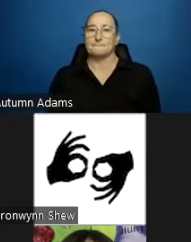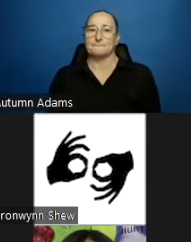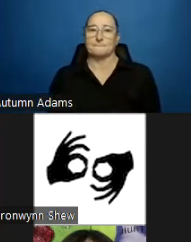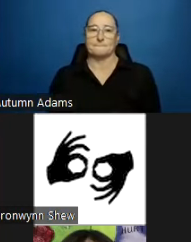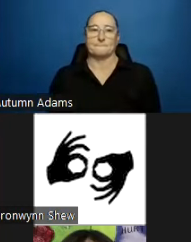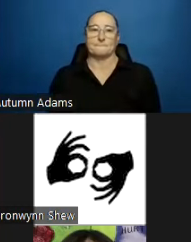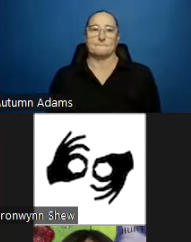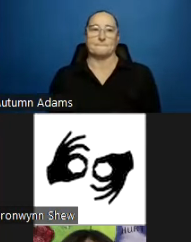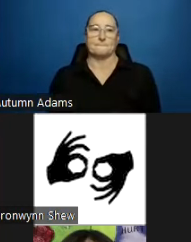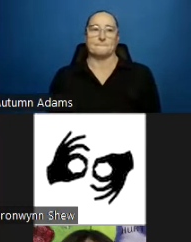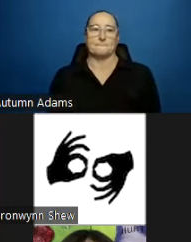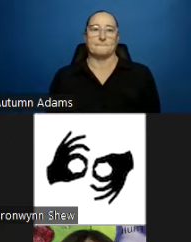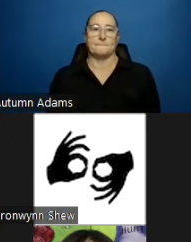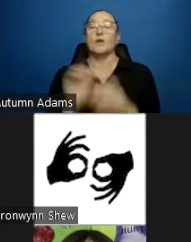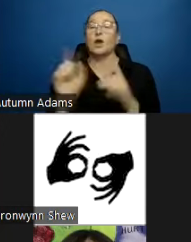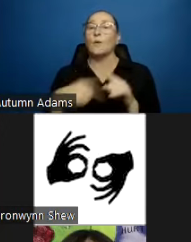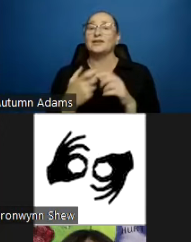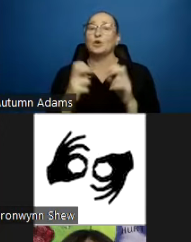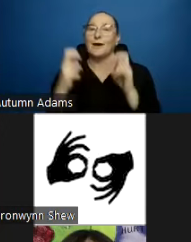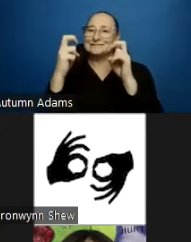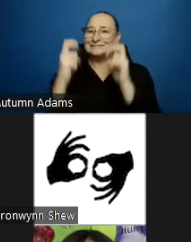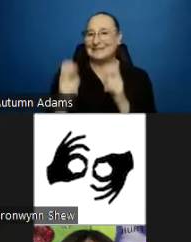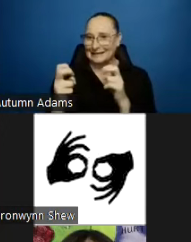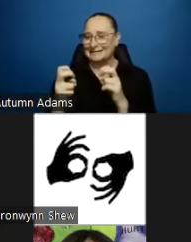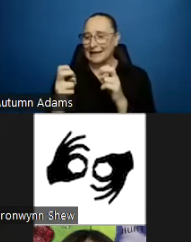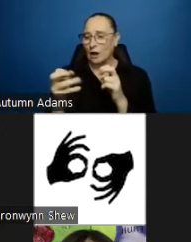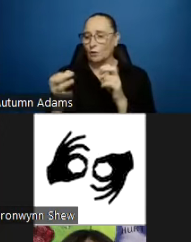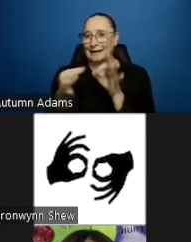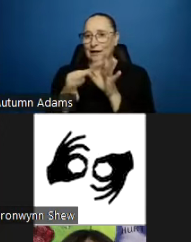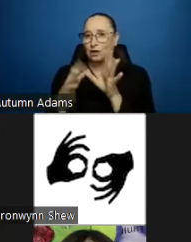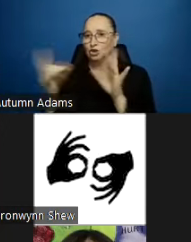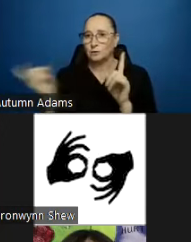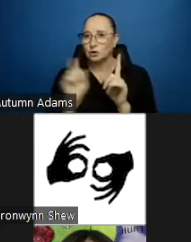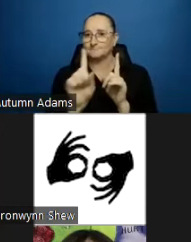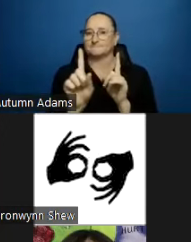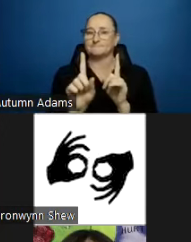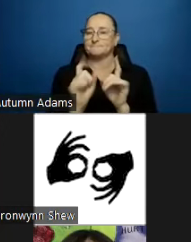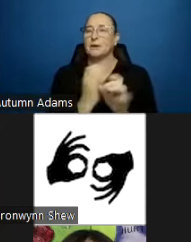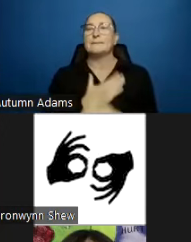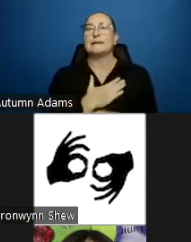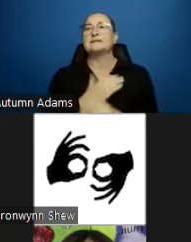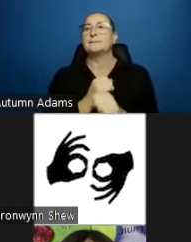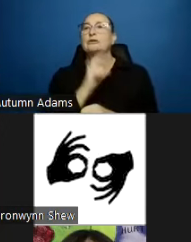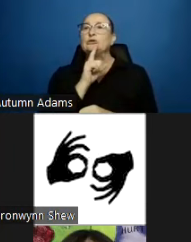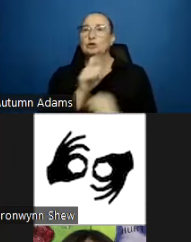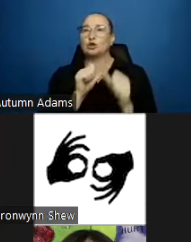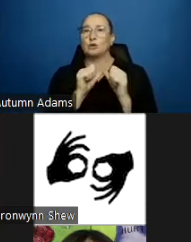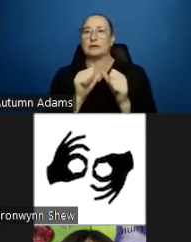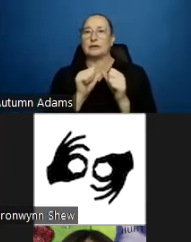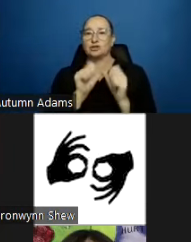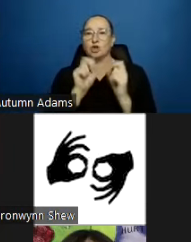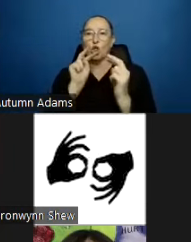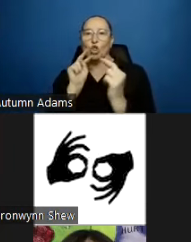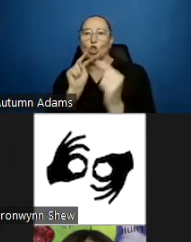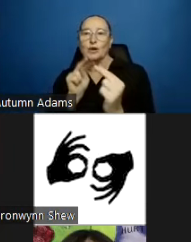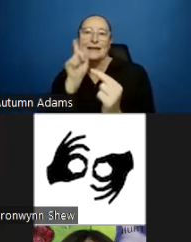Okay. So when you are sitting down and an interpreter comes, please make sure that you are continuously looking at the deaf person.